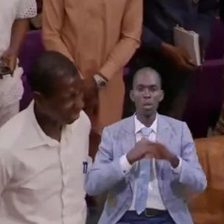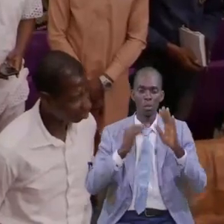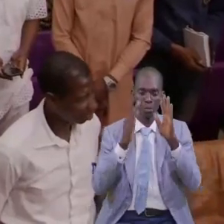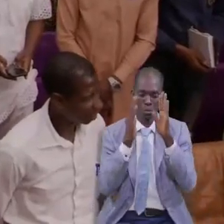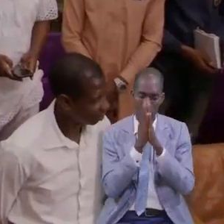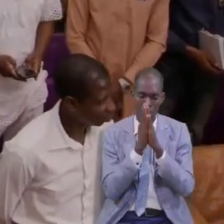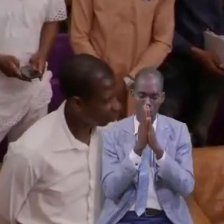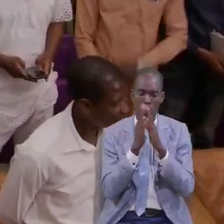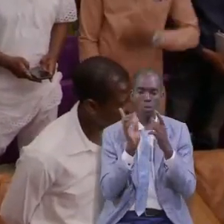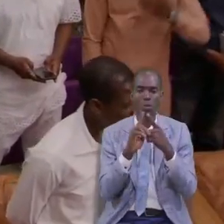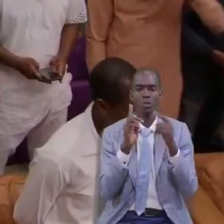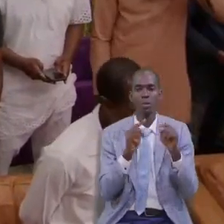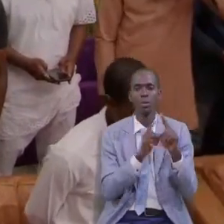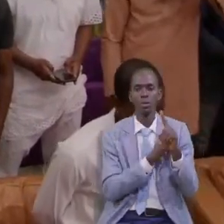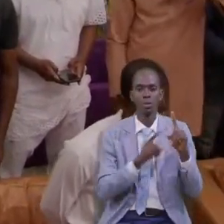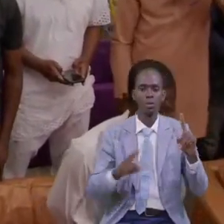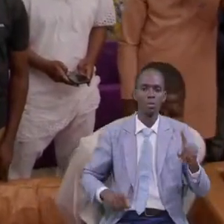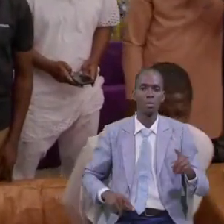the Lord.